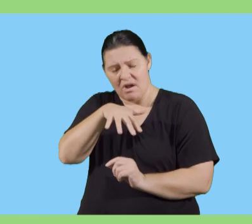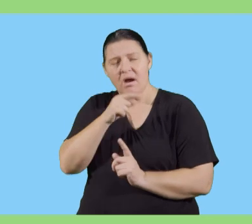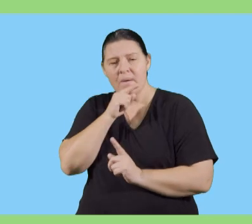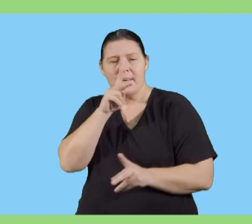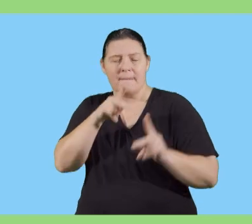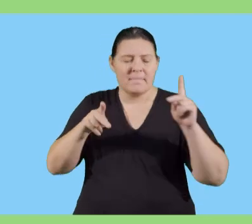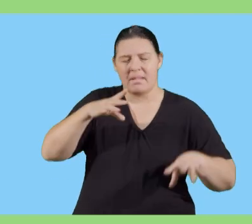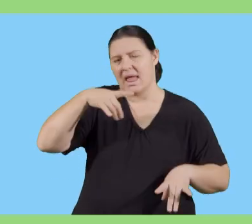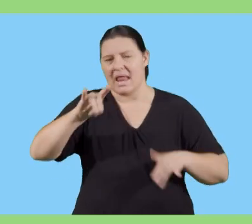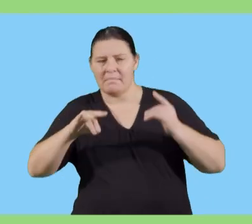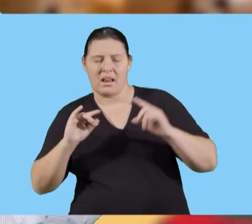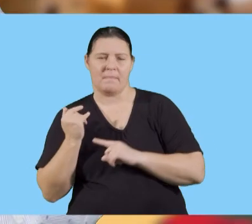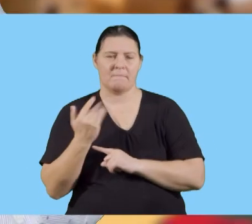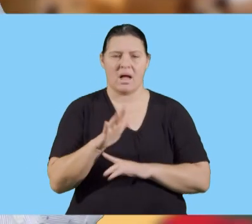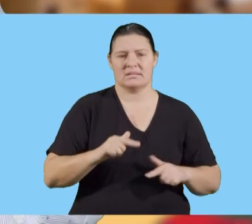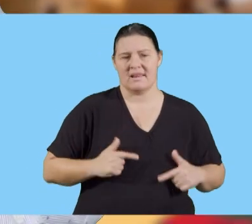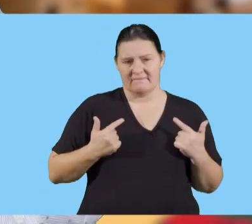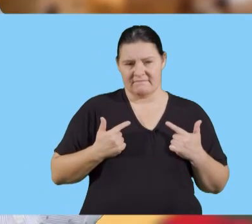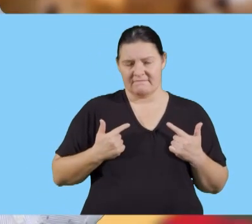and operate.